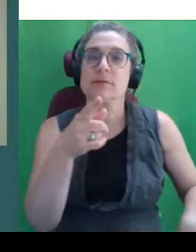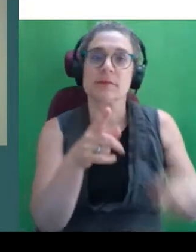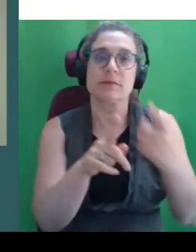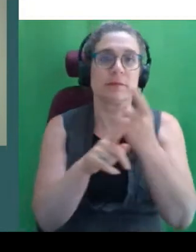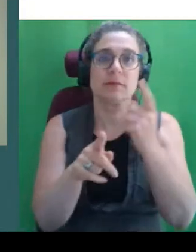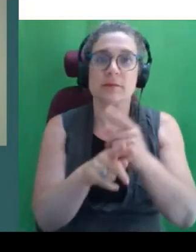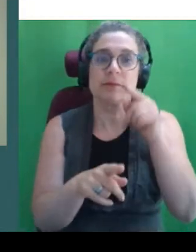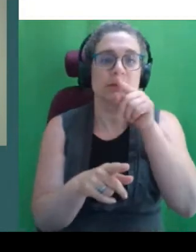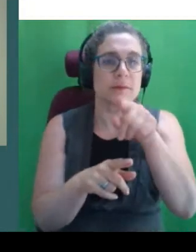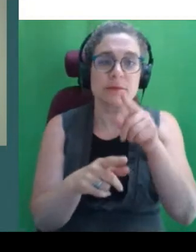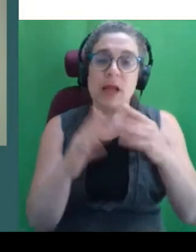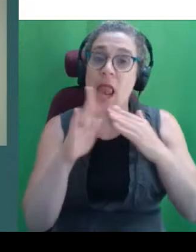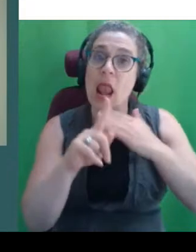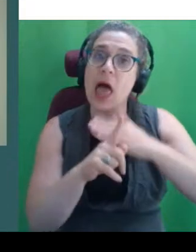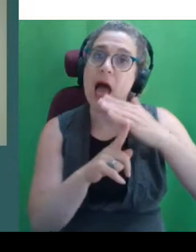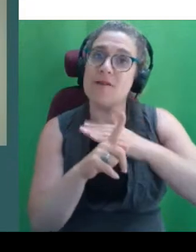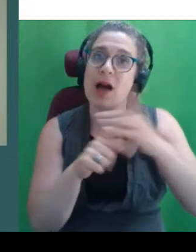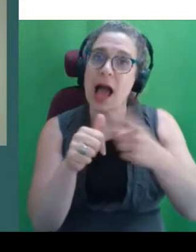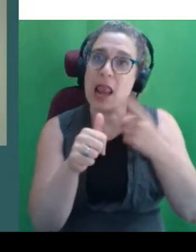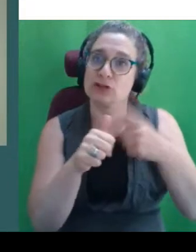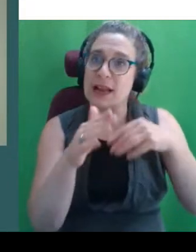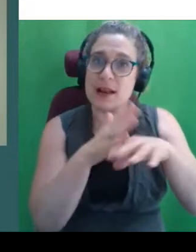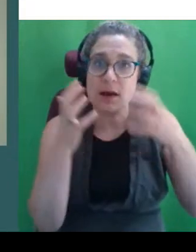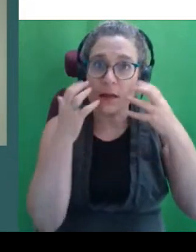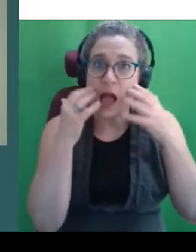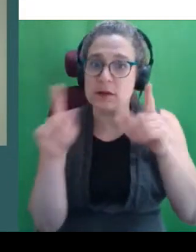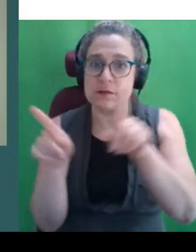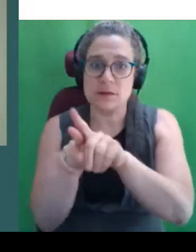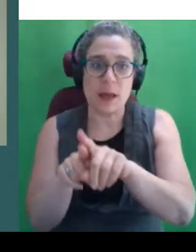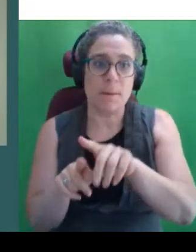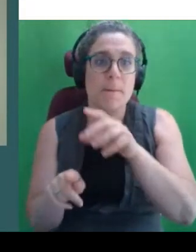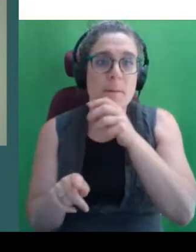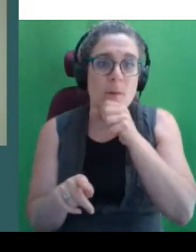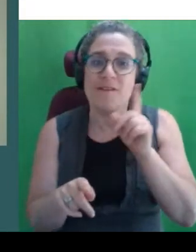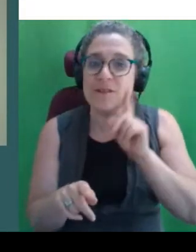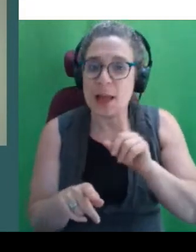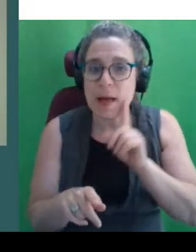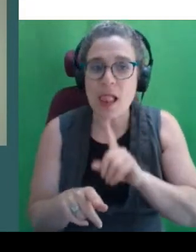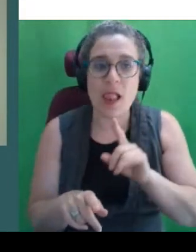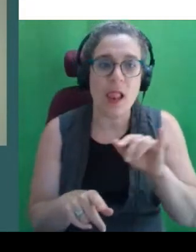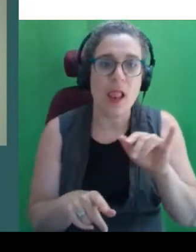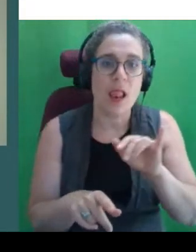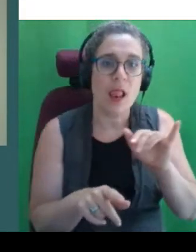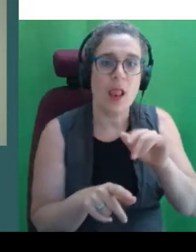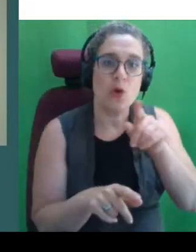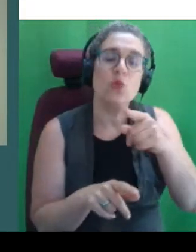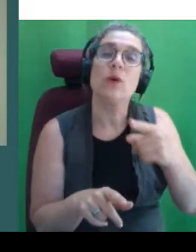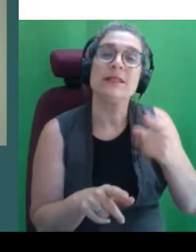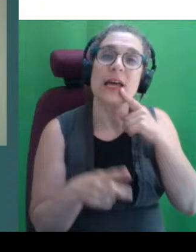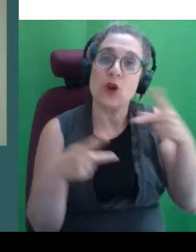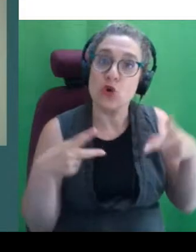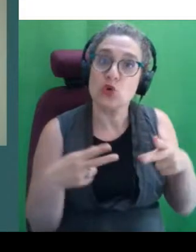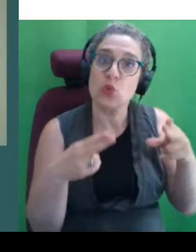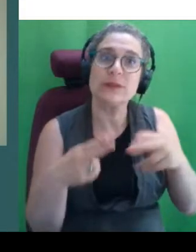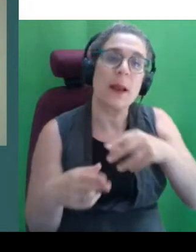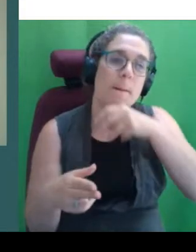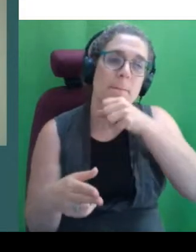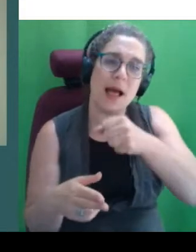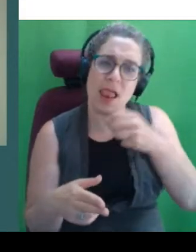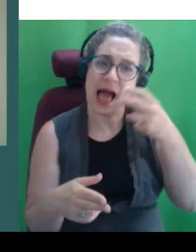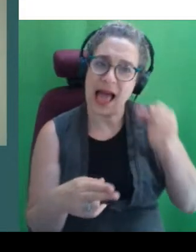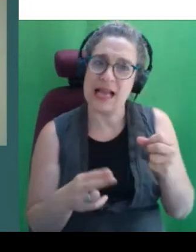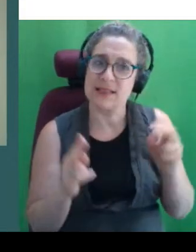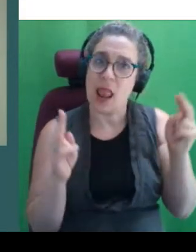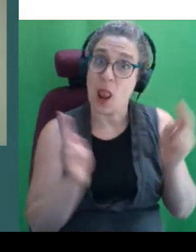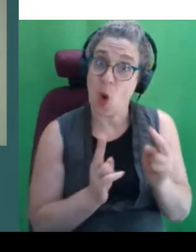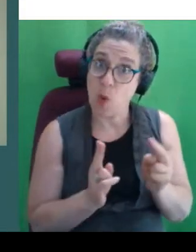cat change depending on the gender of the female as in height? So you said that a neutered male has lower levels.